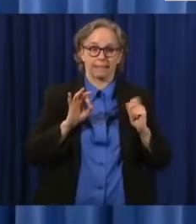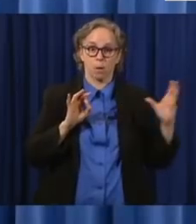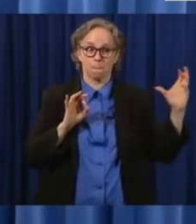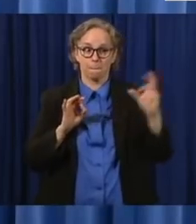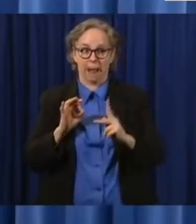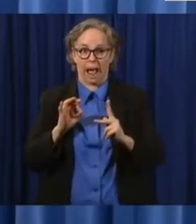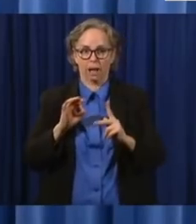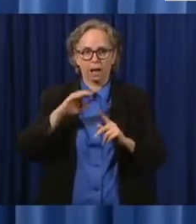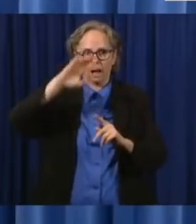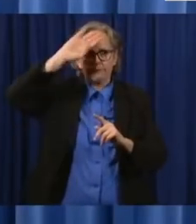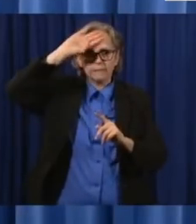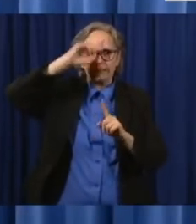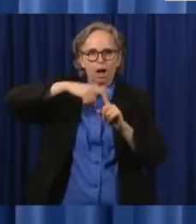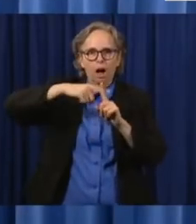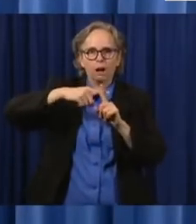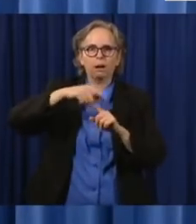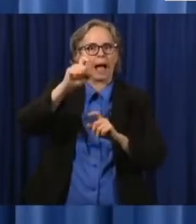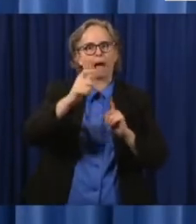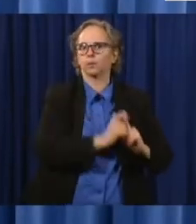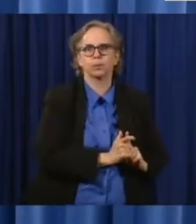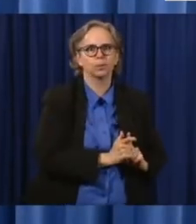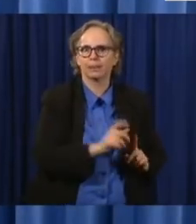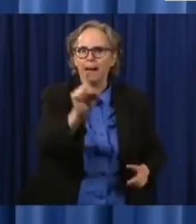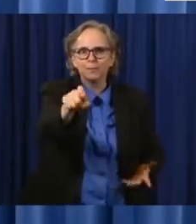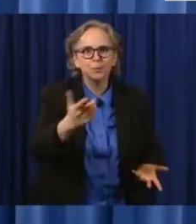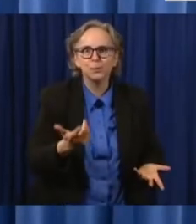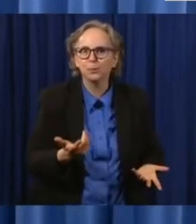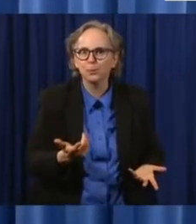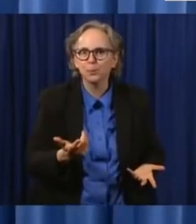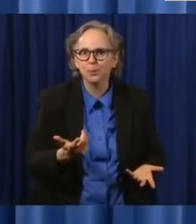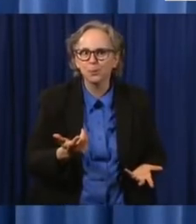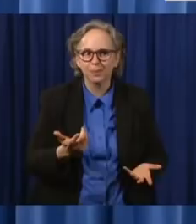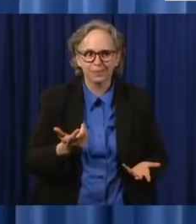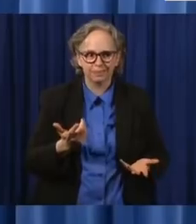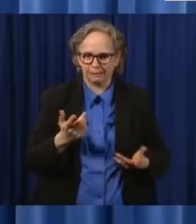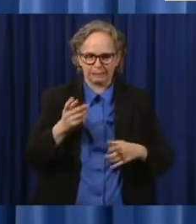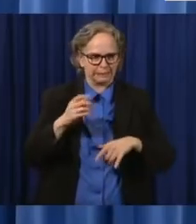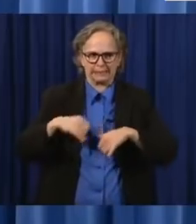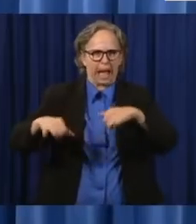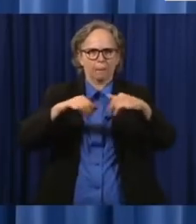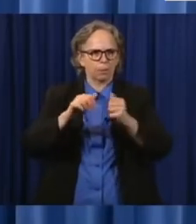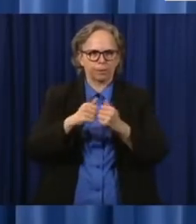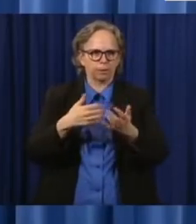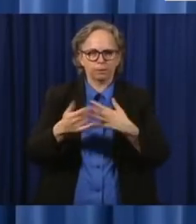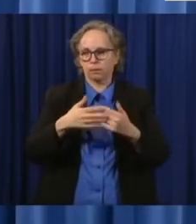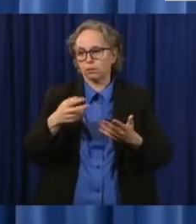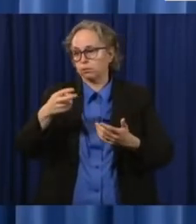signs, absolutely. But that's true of anyone. We're asking anyone to